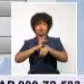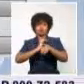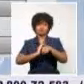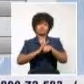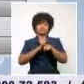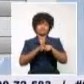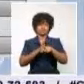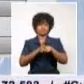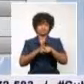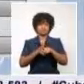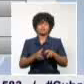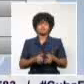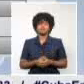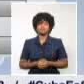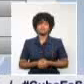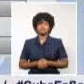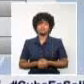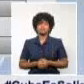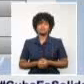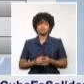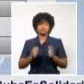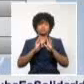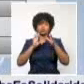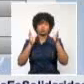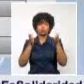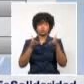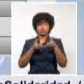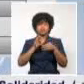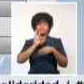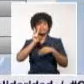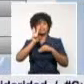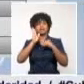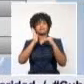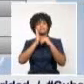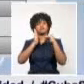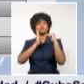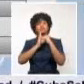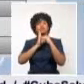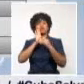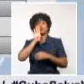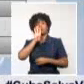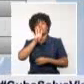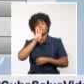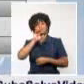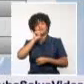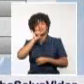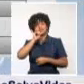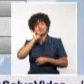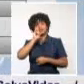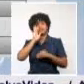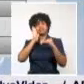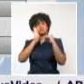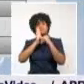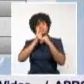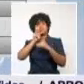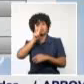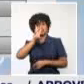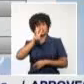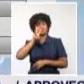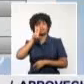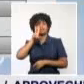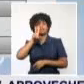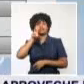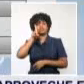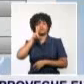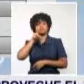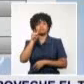Turning now to the international situation, as of May 4, the same 184 countries